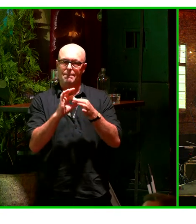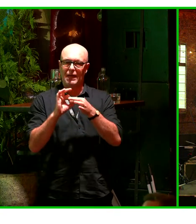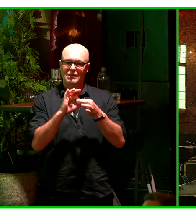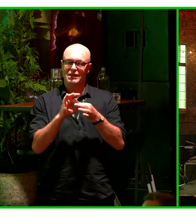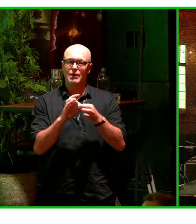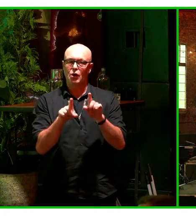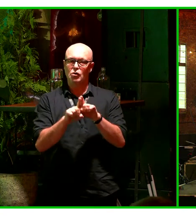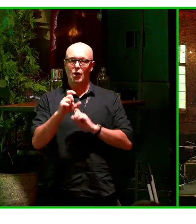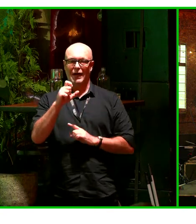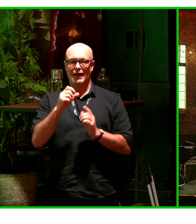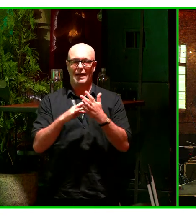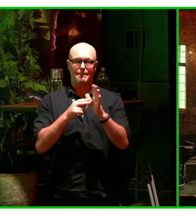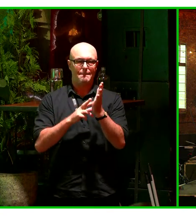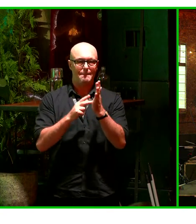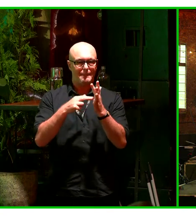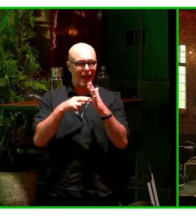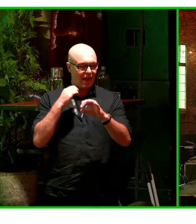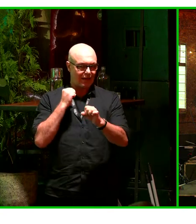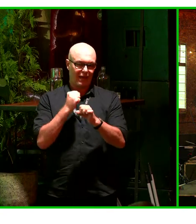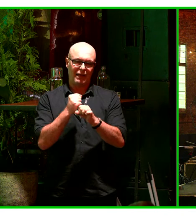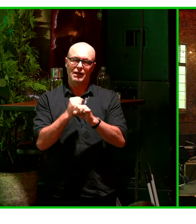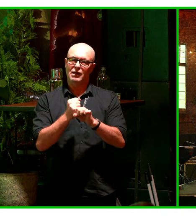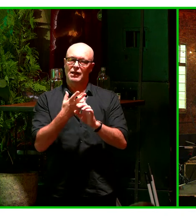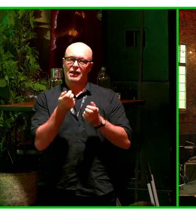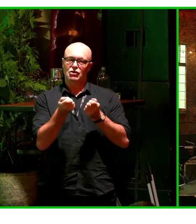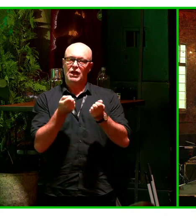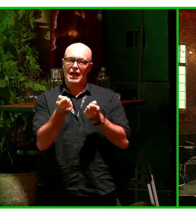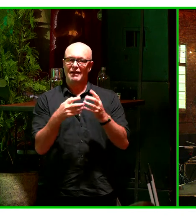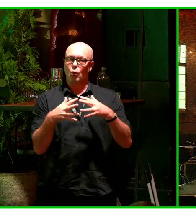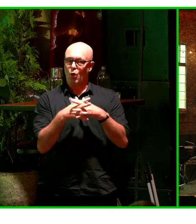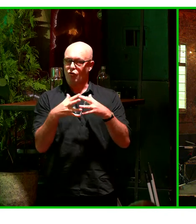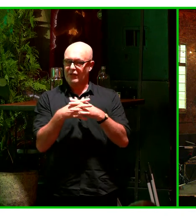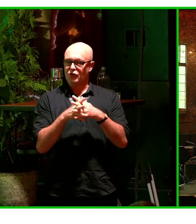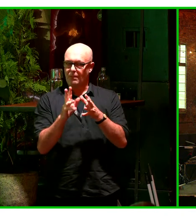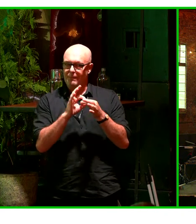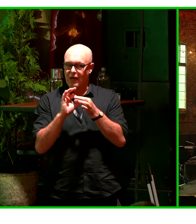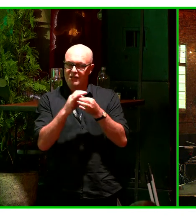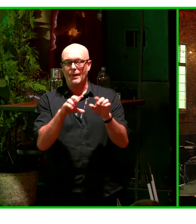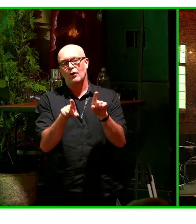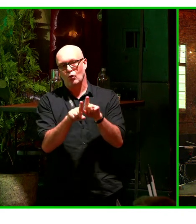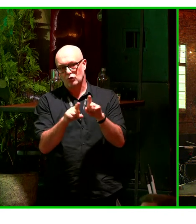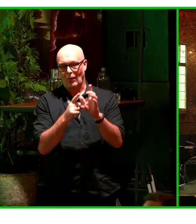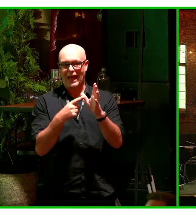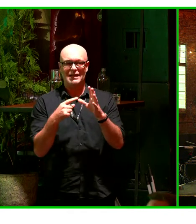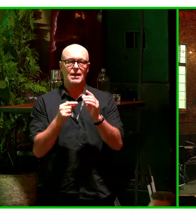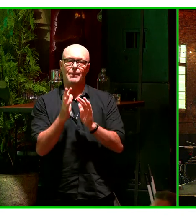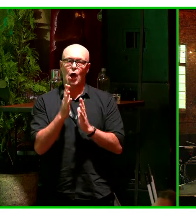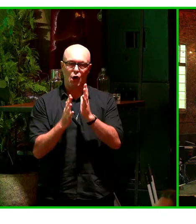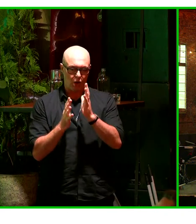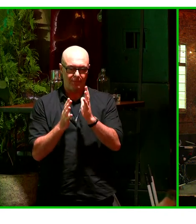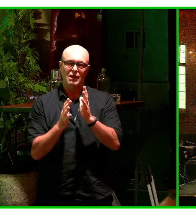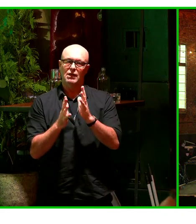of the Cheshire and Warrington Local Enterprise Partnership. And Andy Burnham, the Mayor of Greater Manchester. So I'm going to hand over